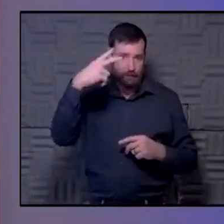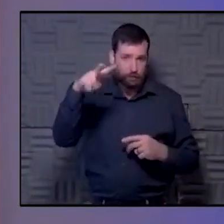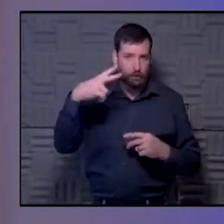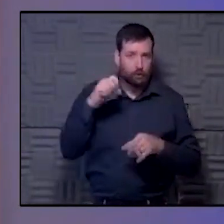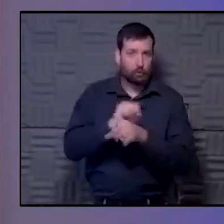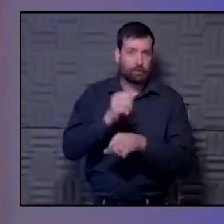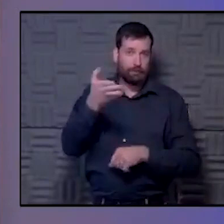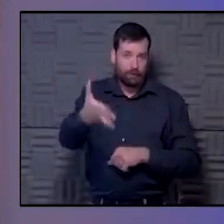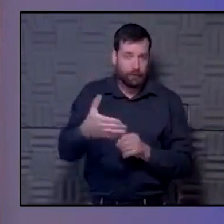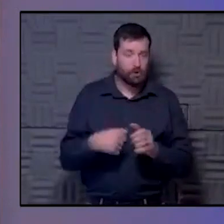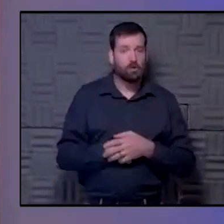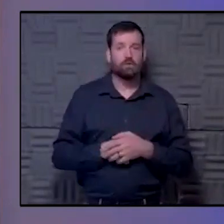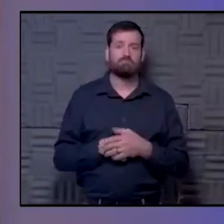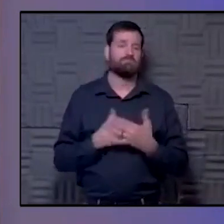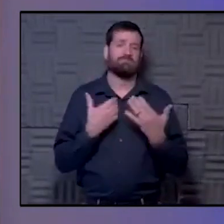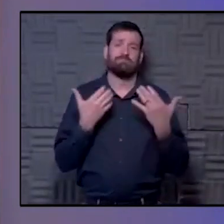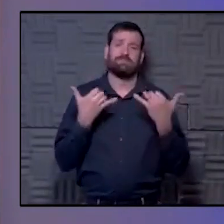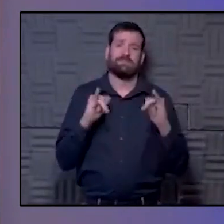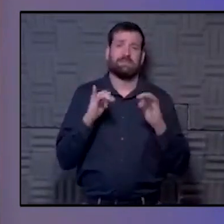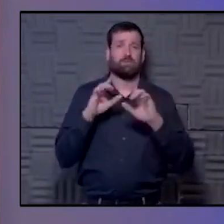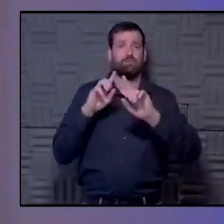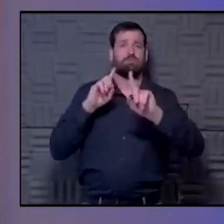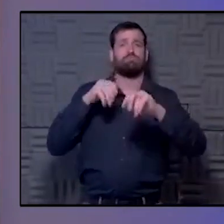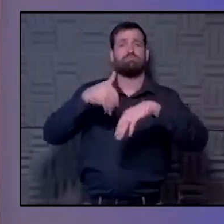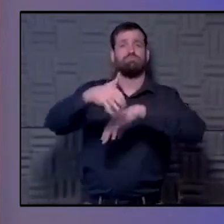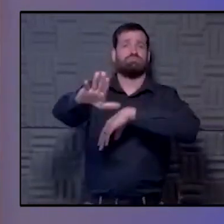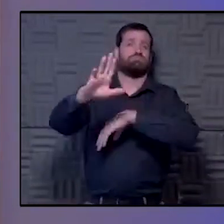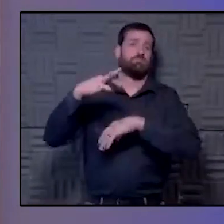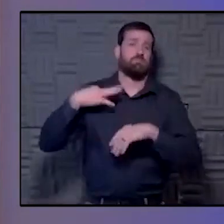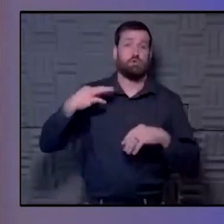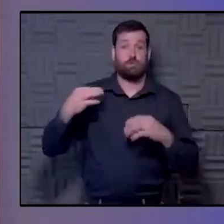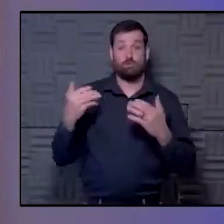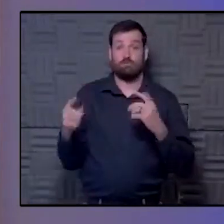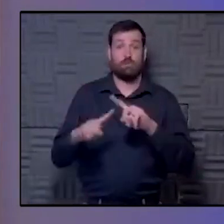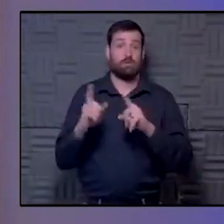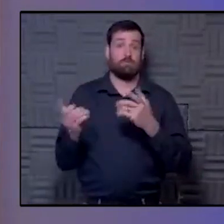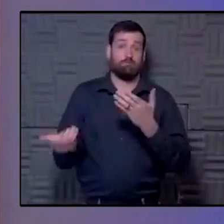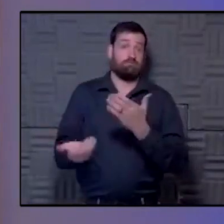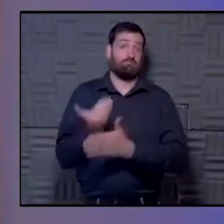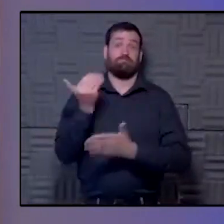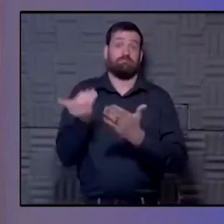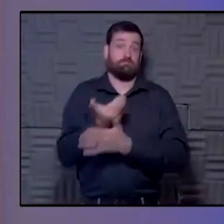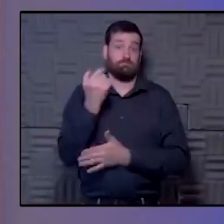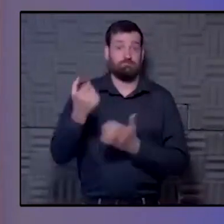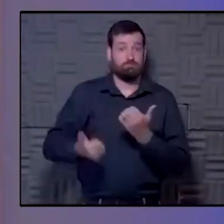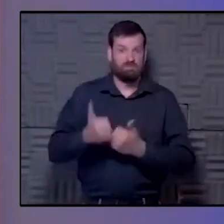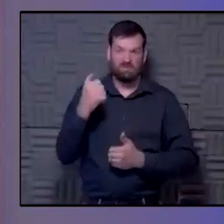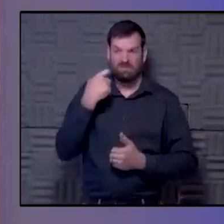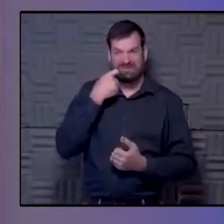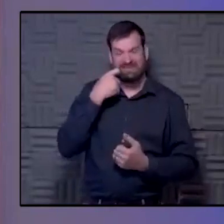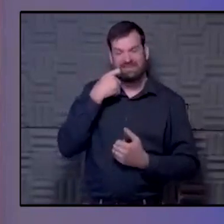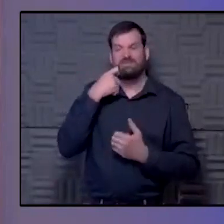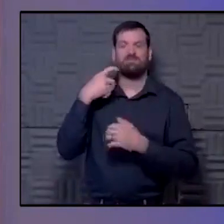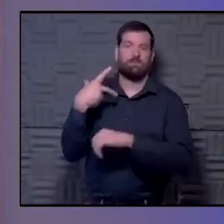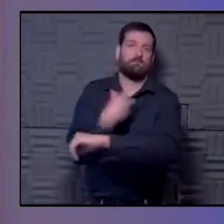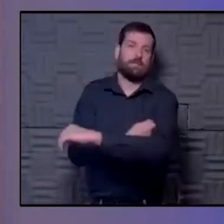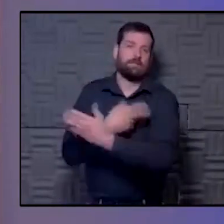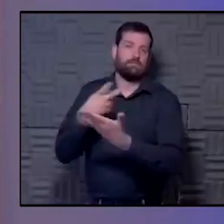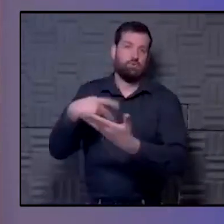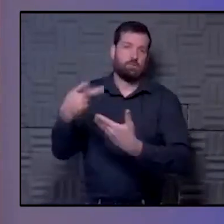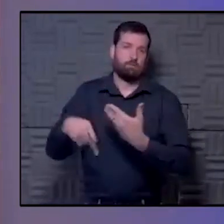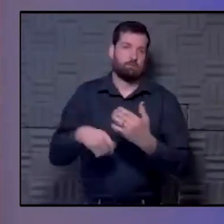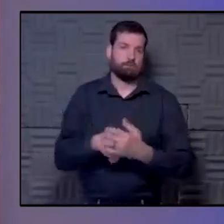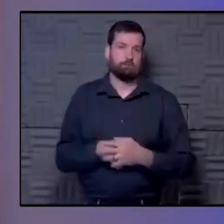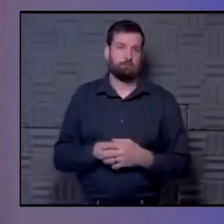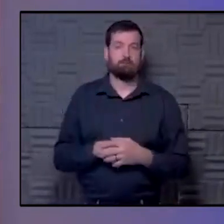there. So we continue to send out volunteers. But the newest thing is, of course, with vaccination programs. So even